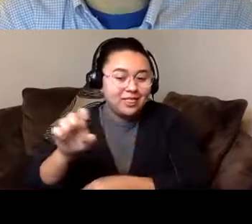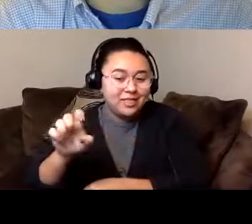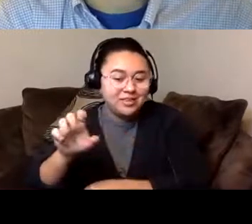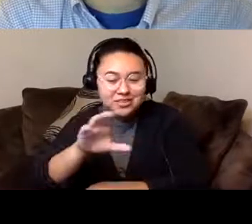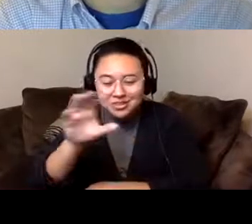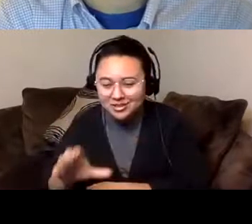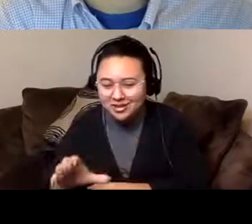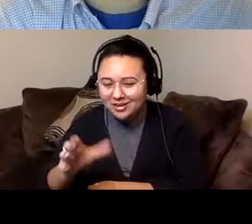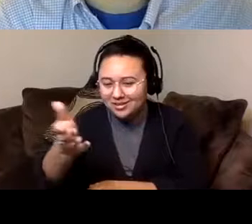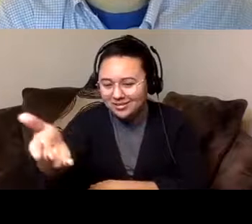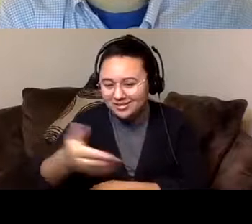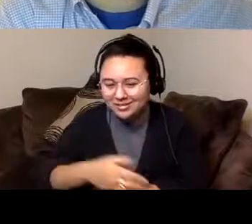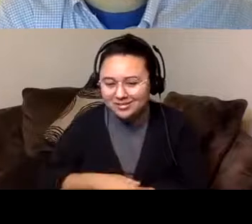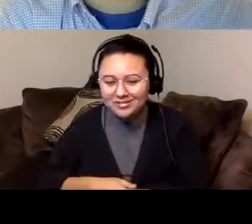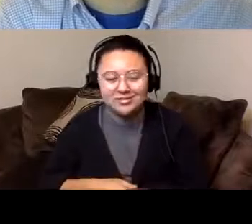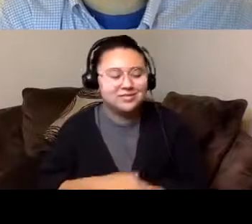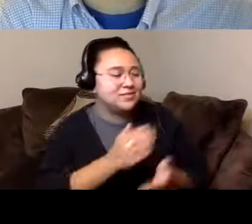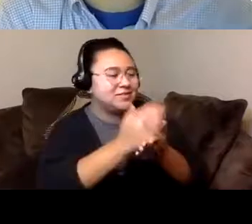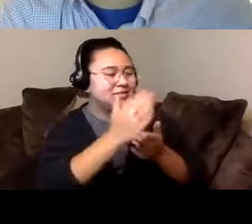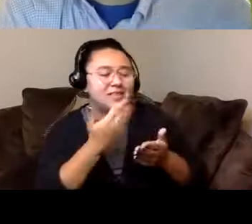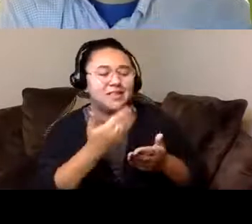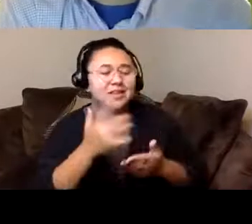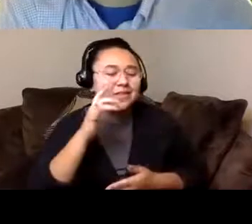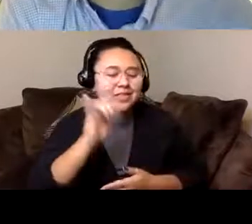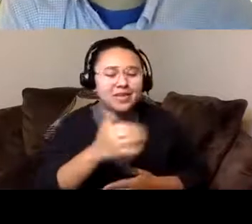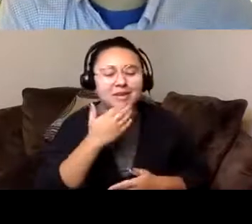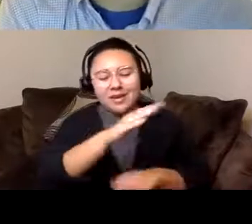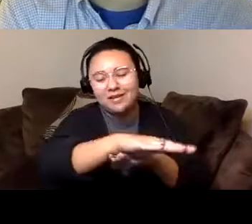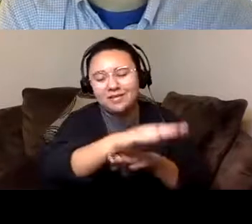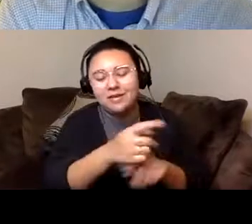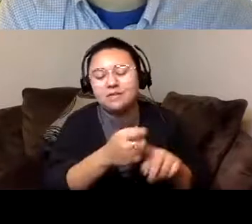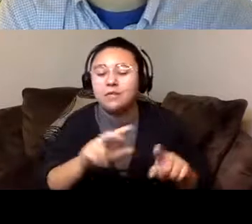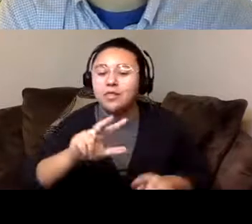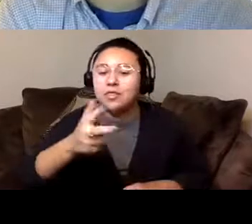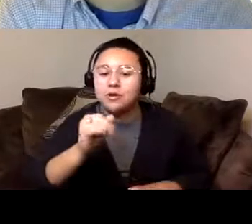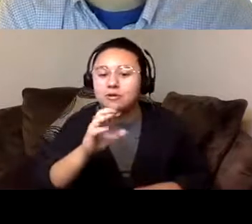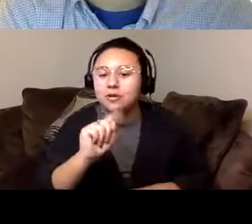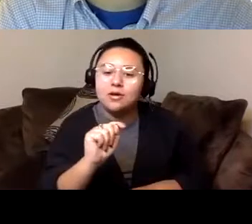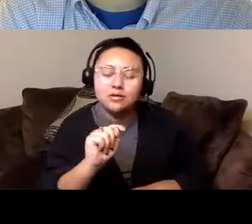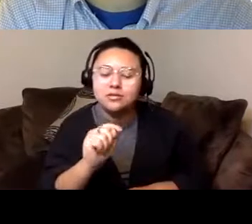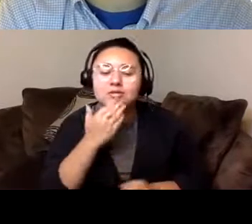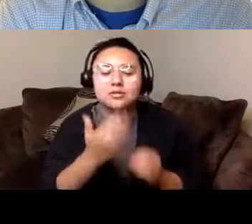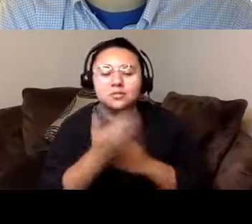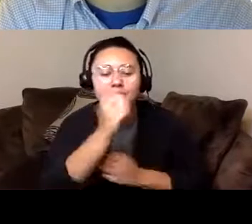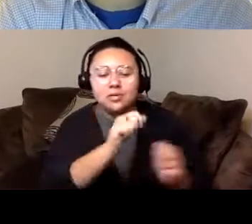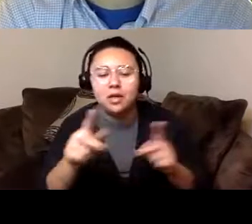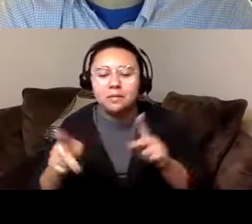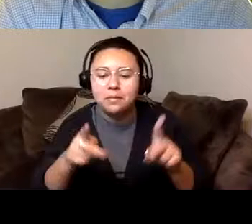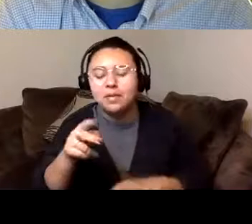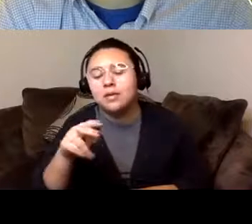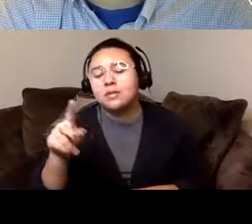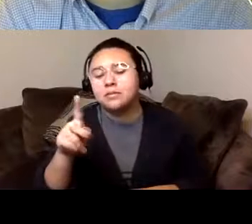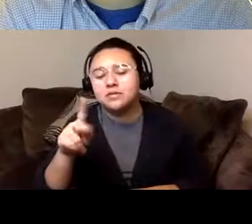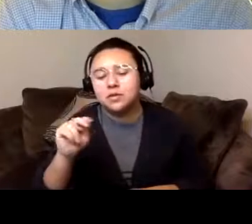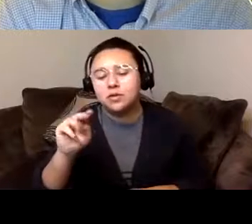Chicago. All right, thank you for that. Good afternoon from the third coast and good morning to everyone in the Pacific Northwest. I